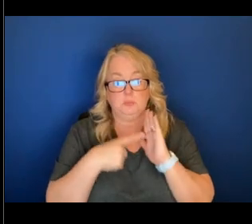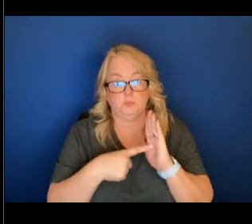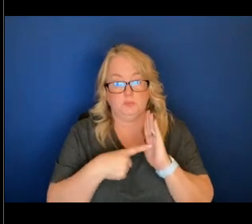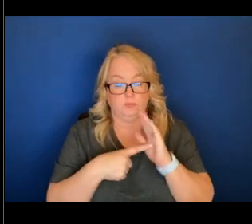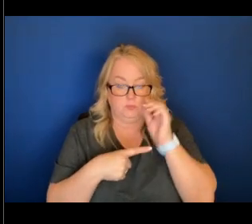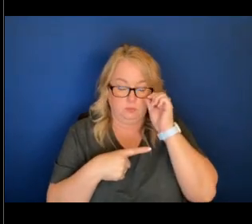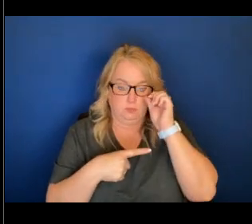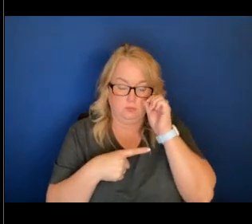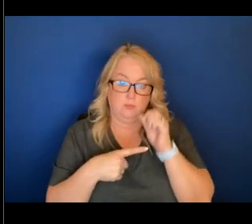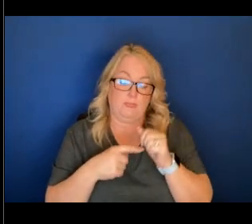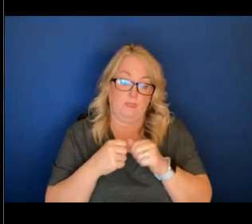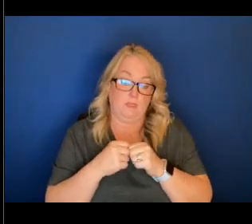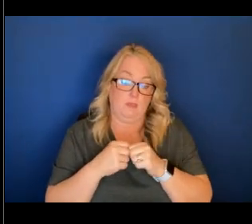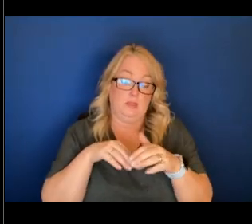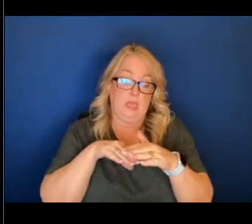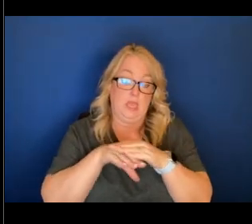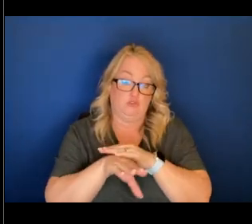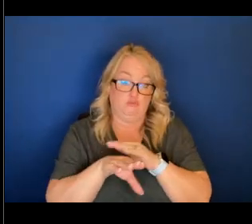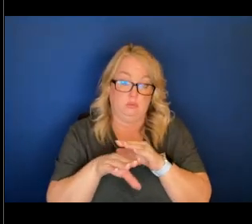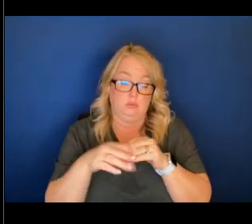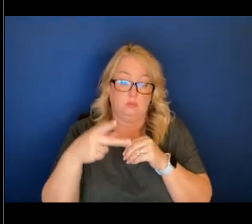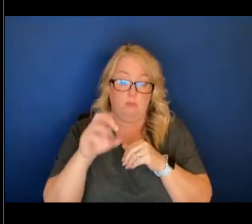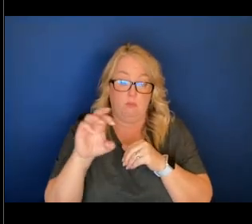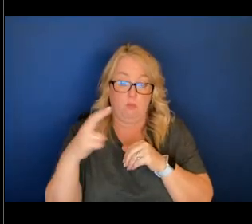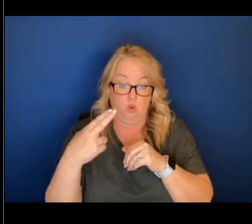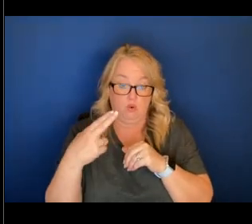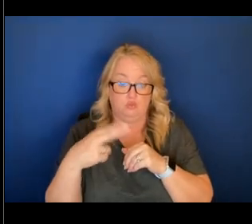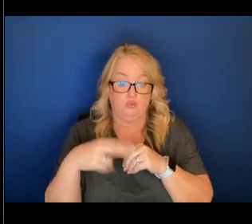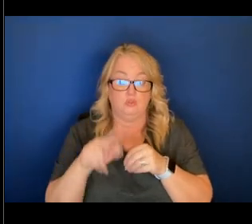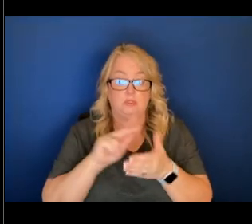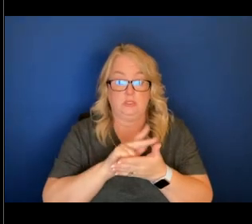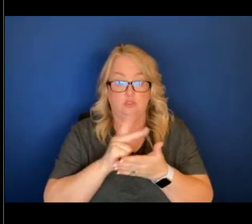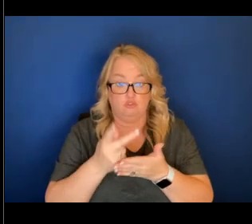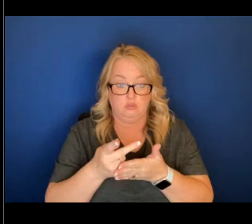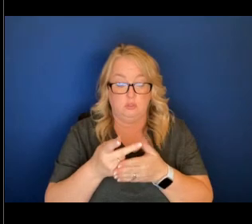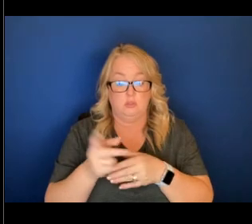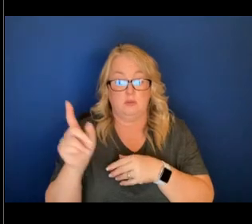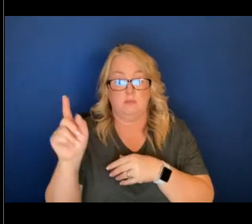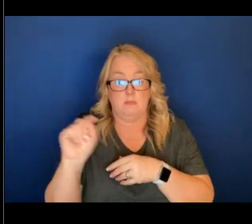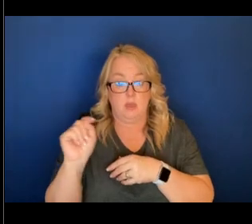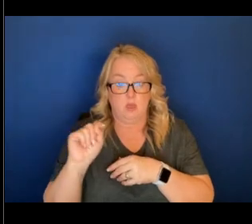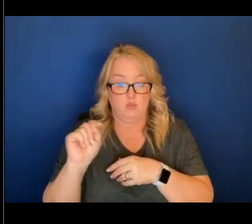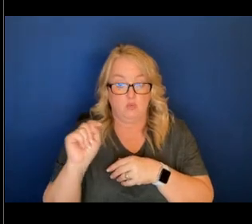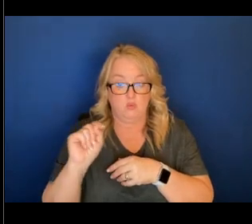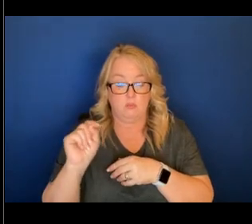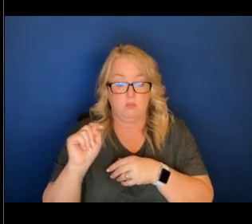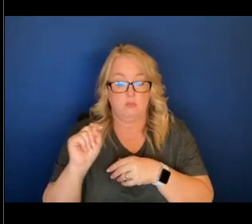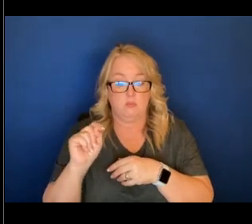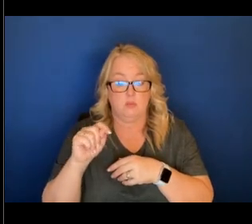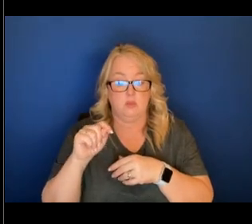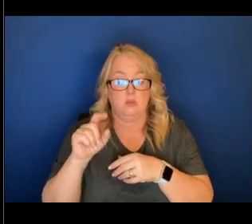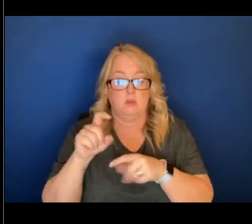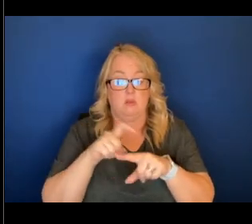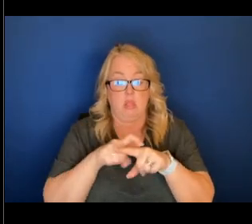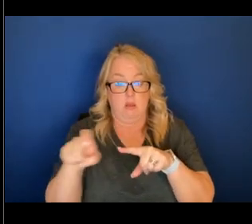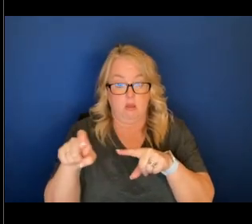the primary entrance porch, kitchen, bathroom, walk-in